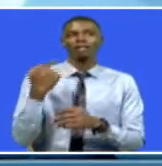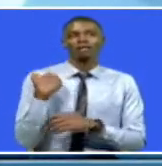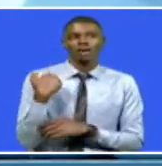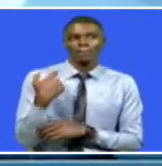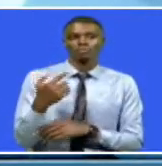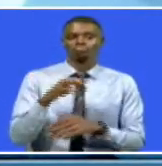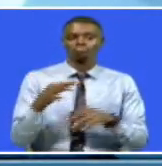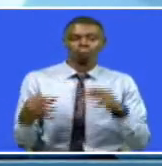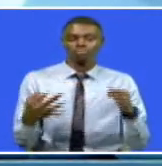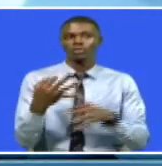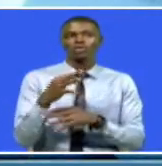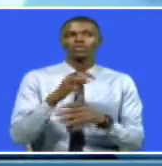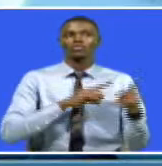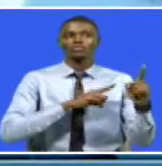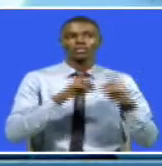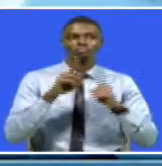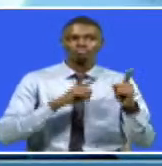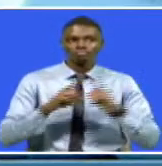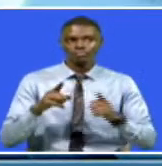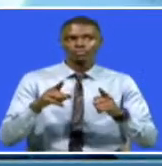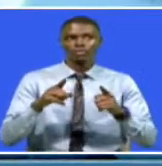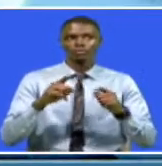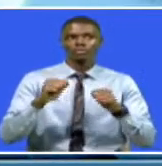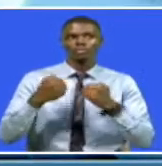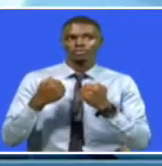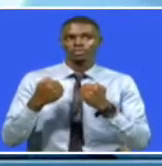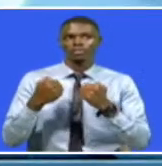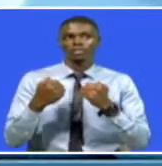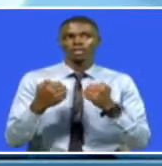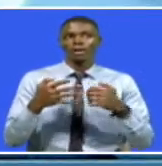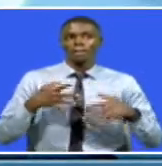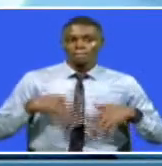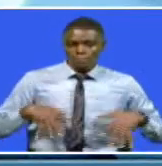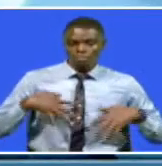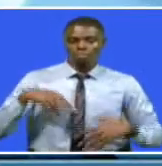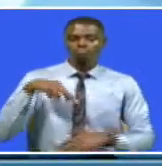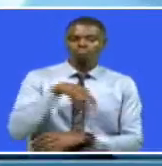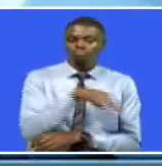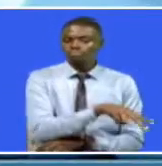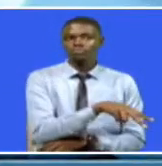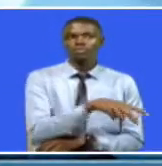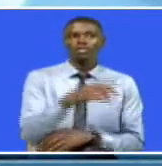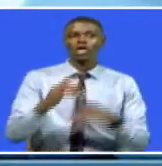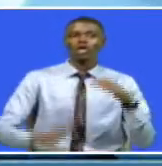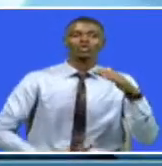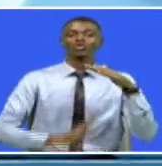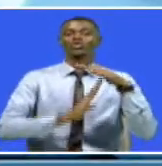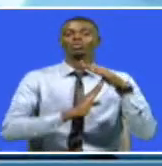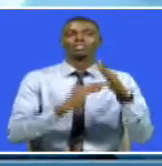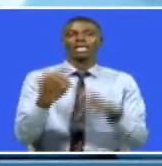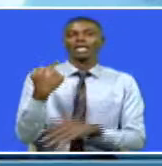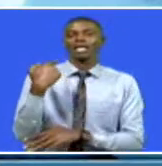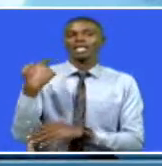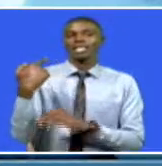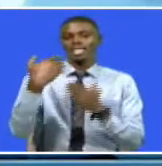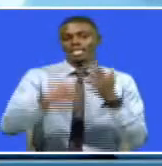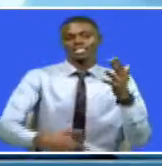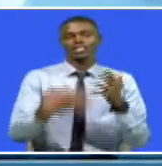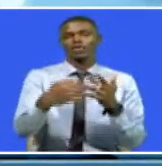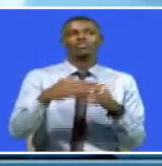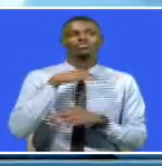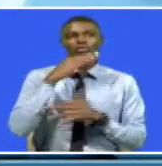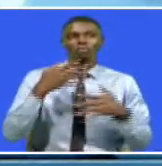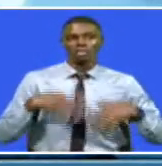by National Transport and Safety Authority shows that pedestrians and border riders topped the list of fatalities, as Willie